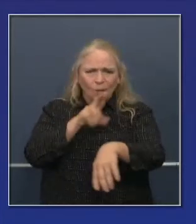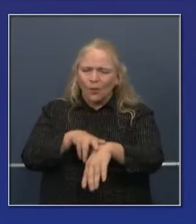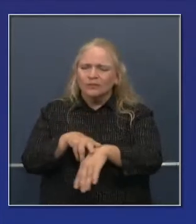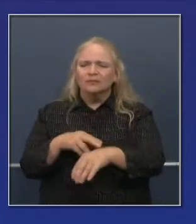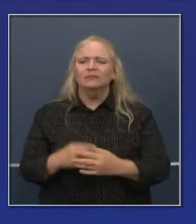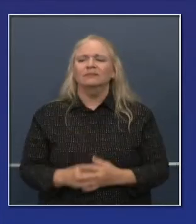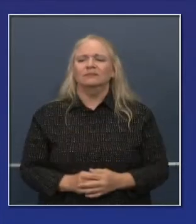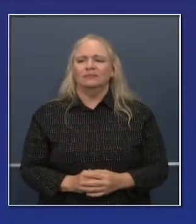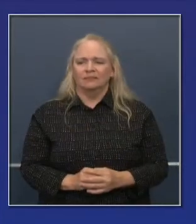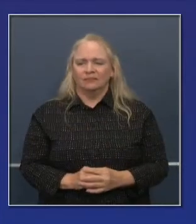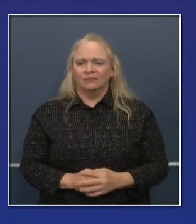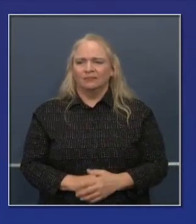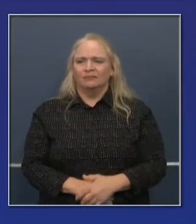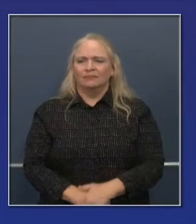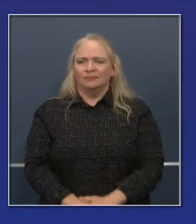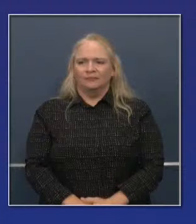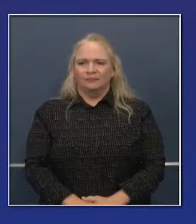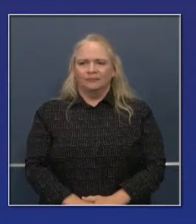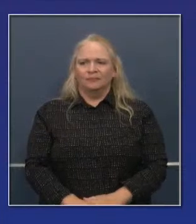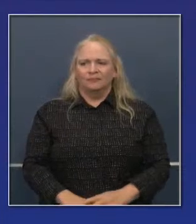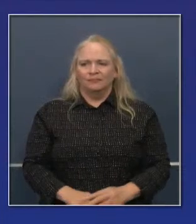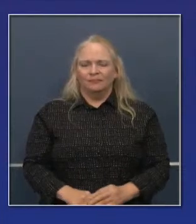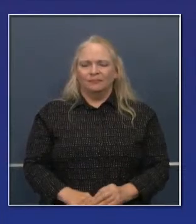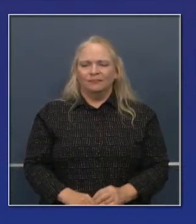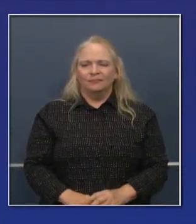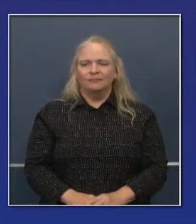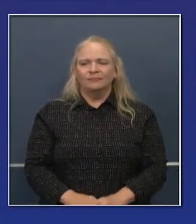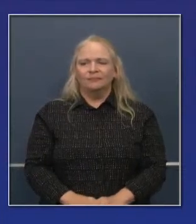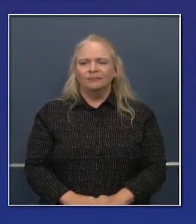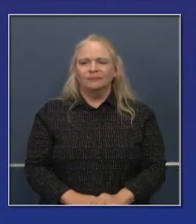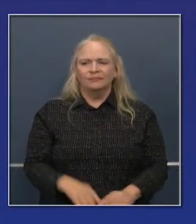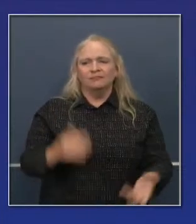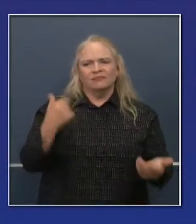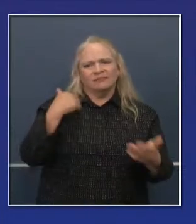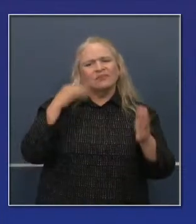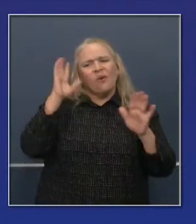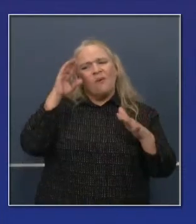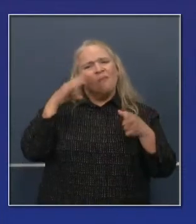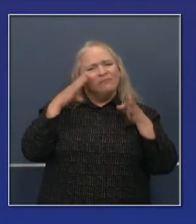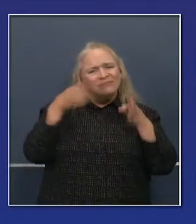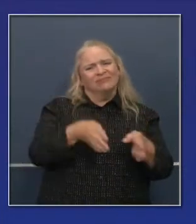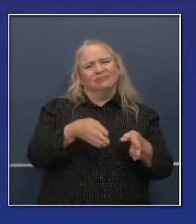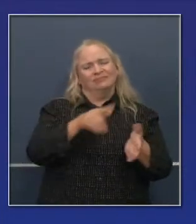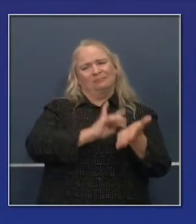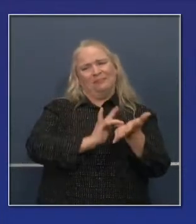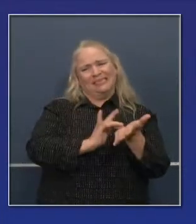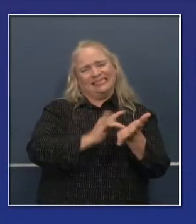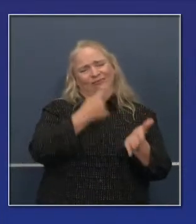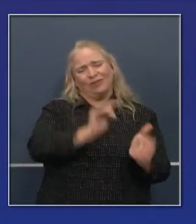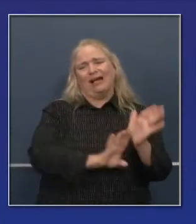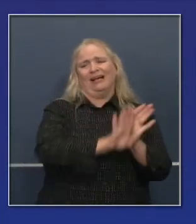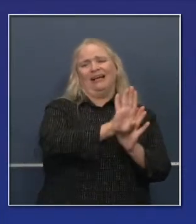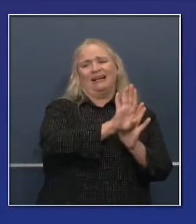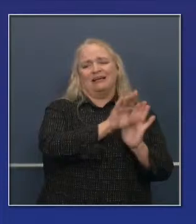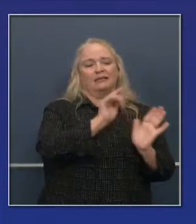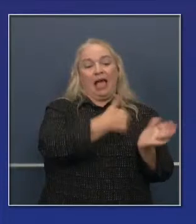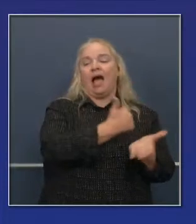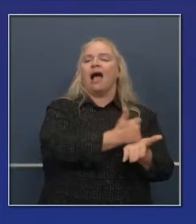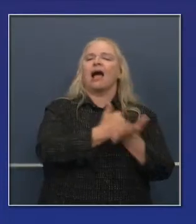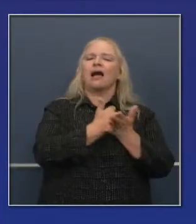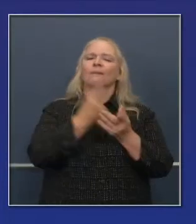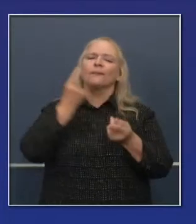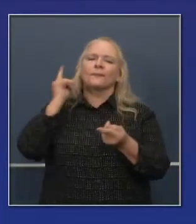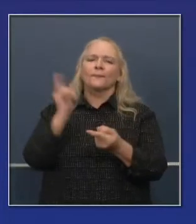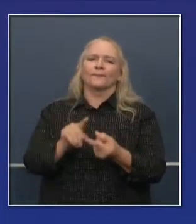interesting opportunities to advance therapeutics that can mitigate the morbidity, not just the mortality of